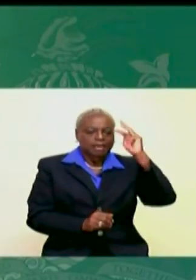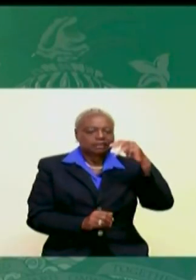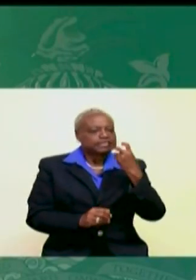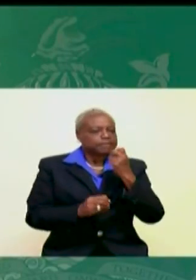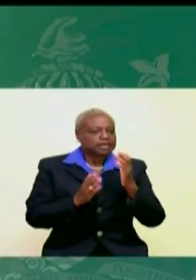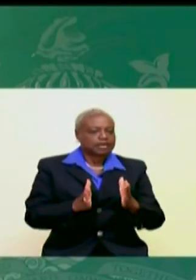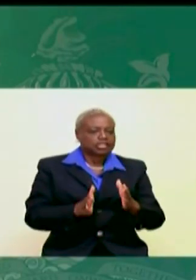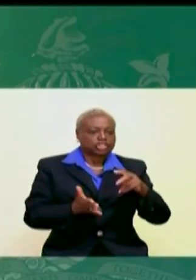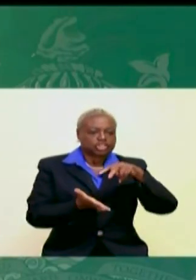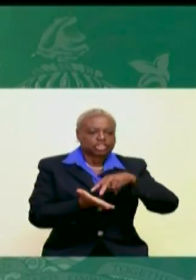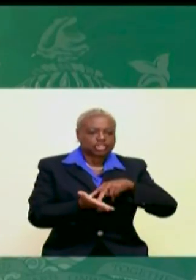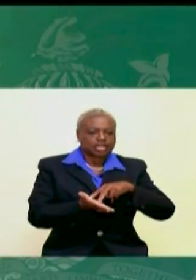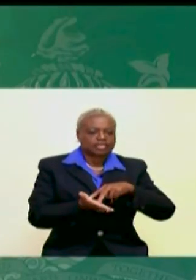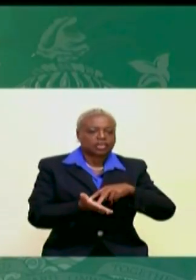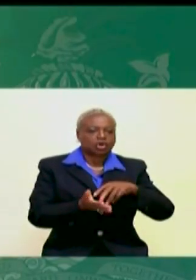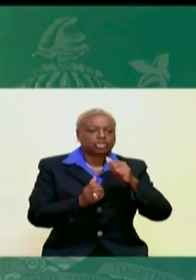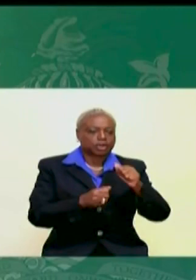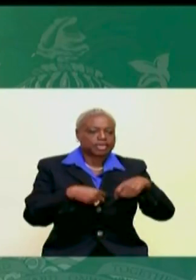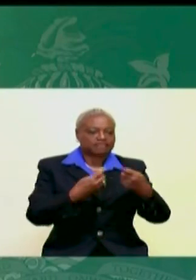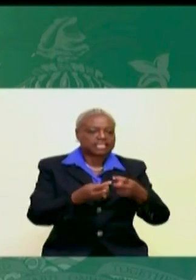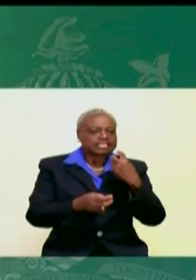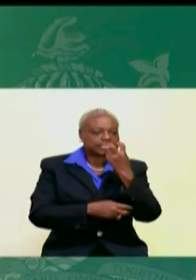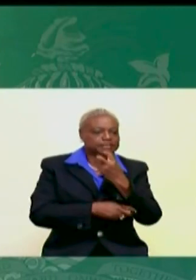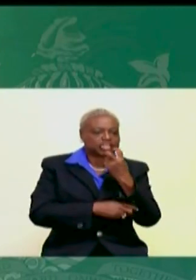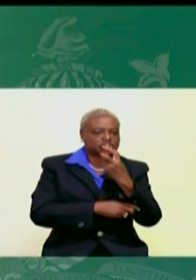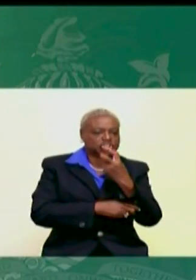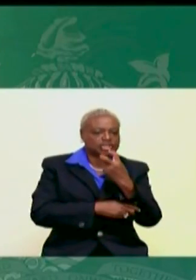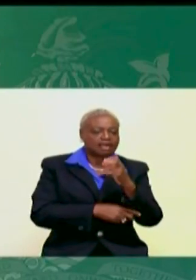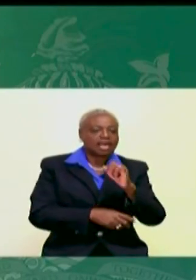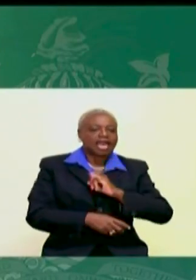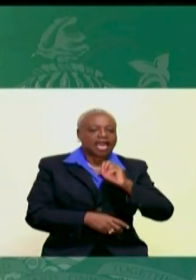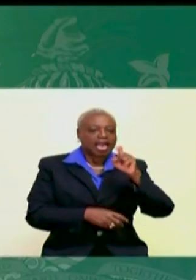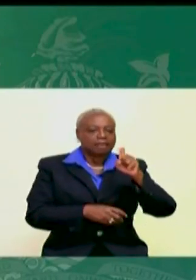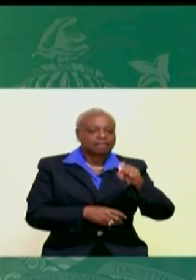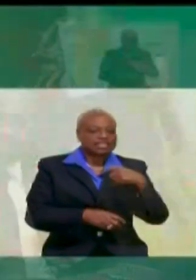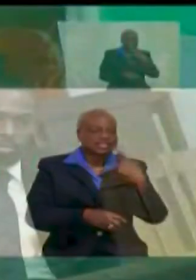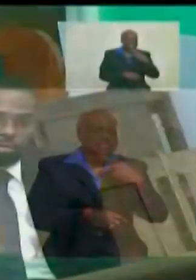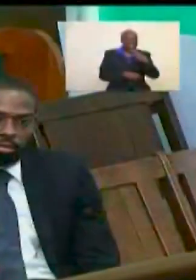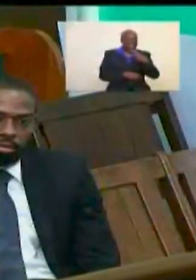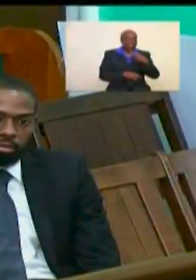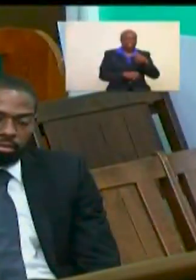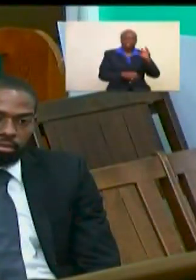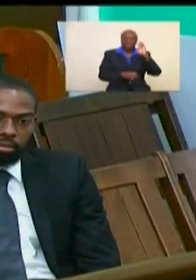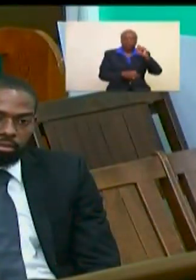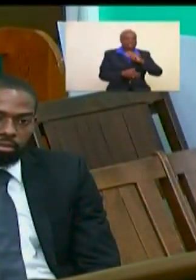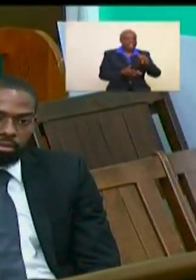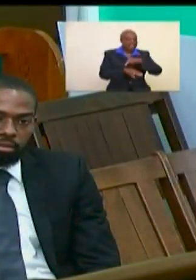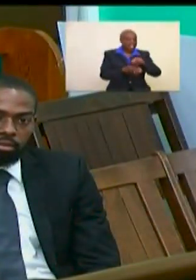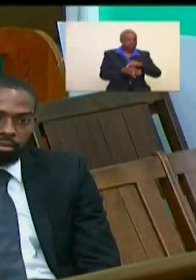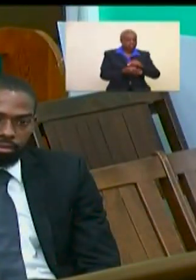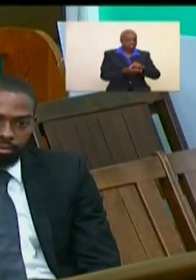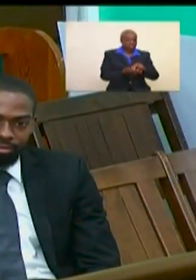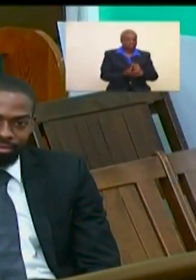auditorium giving her graduation speech, and I must say, she presented like a natural.